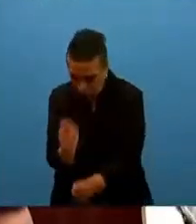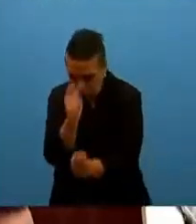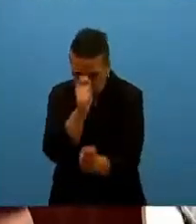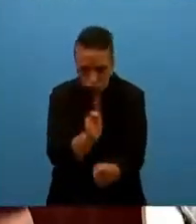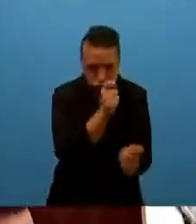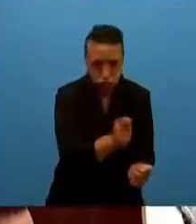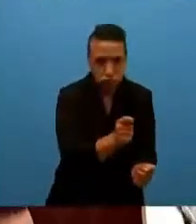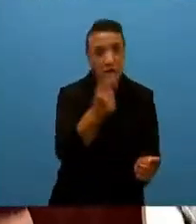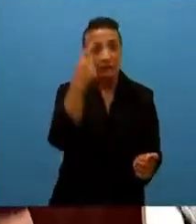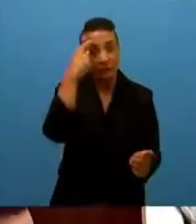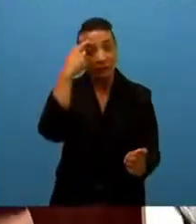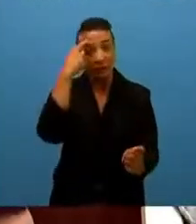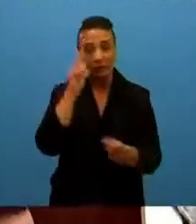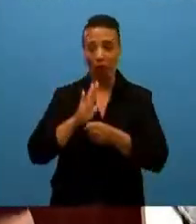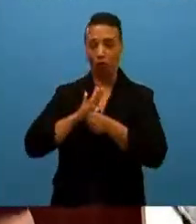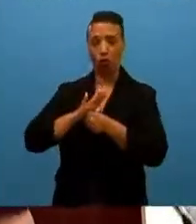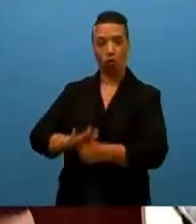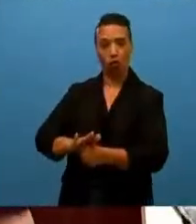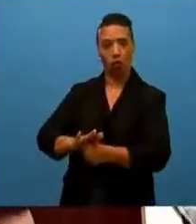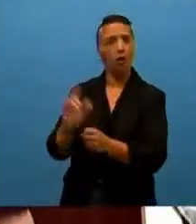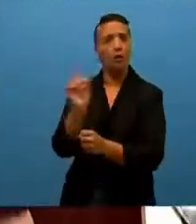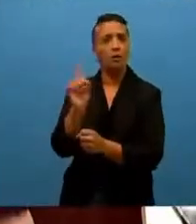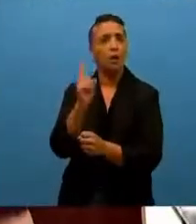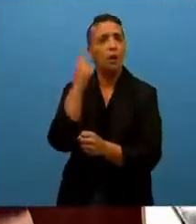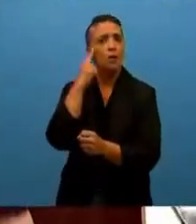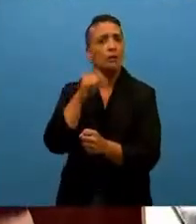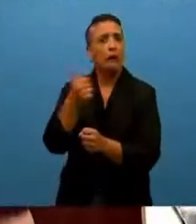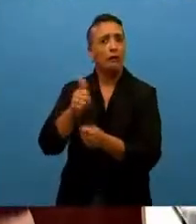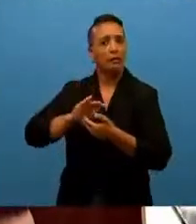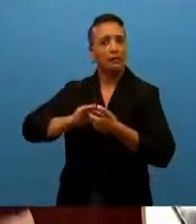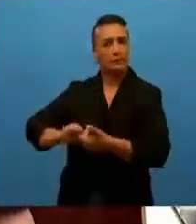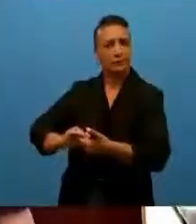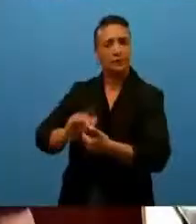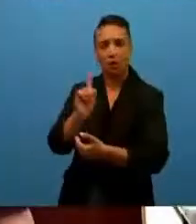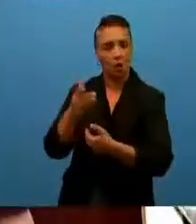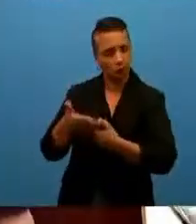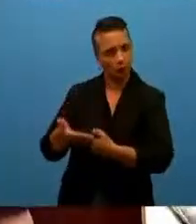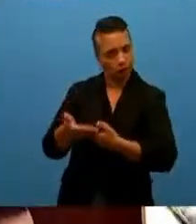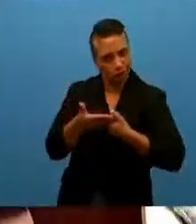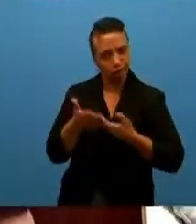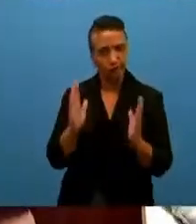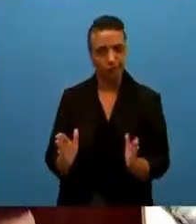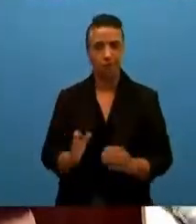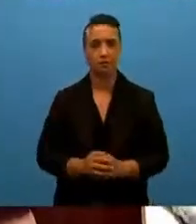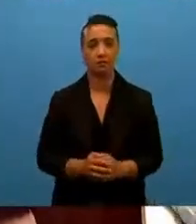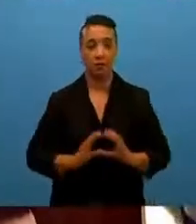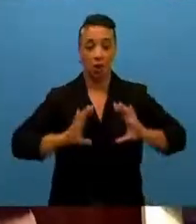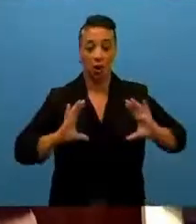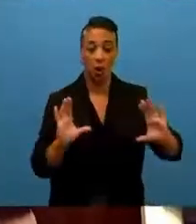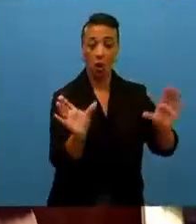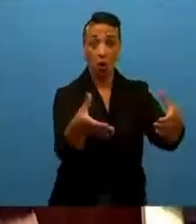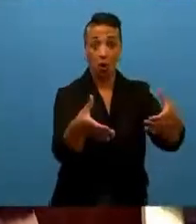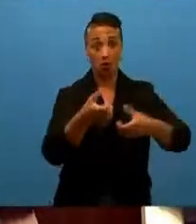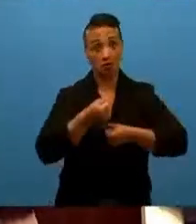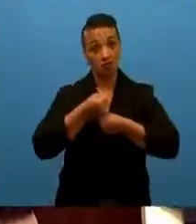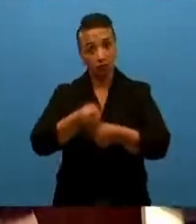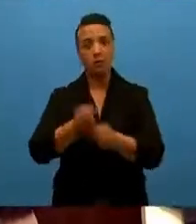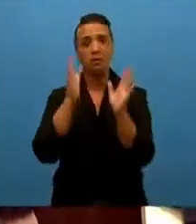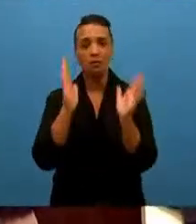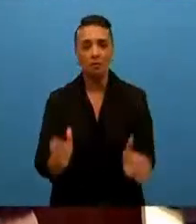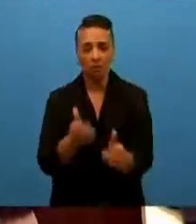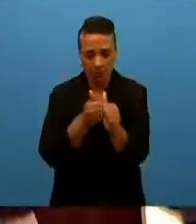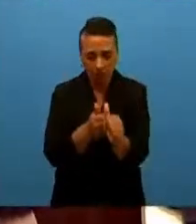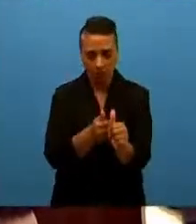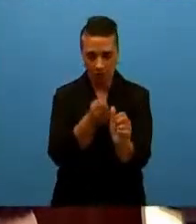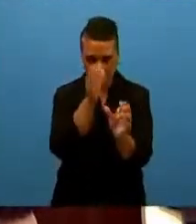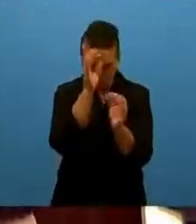without imposing externally defined models. Collective representation must be a guiding principle